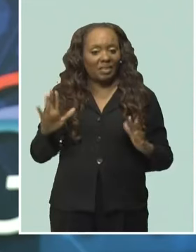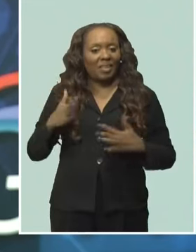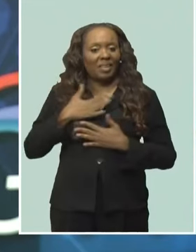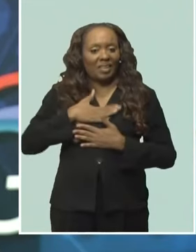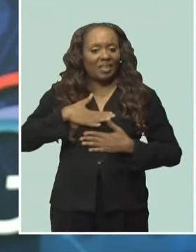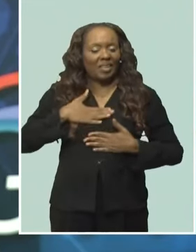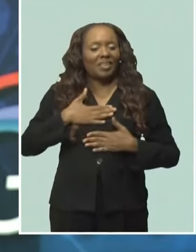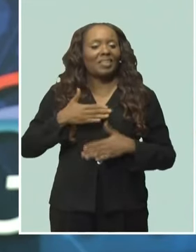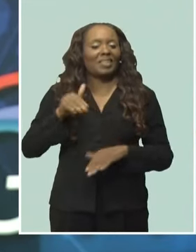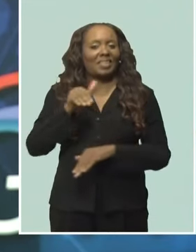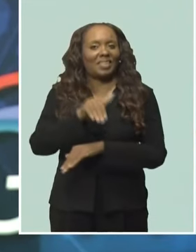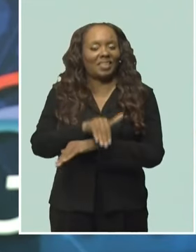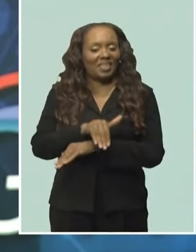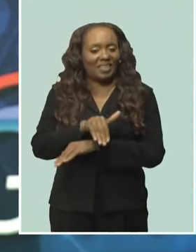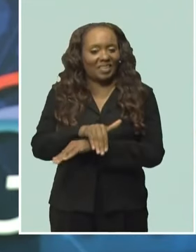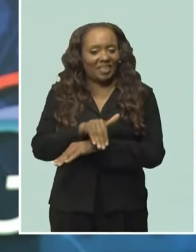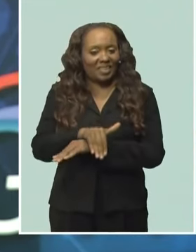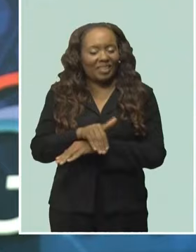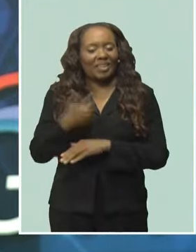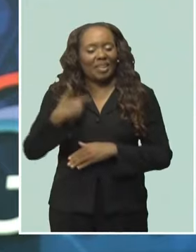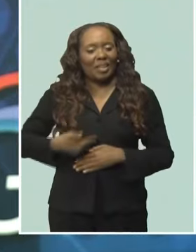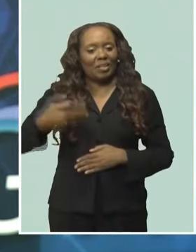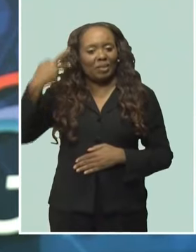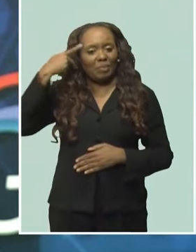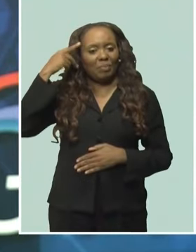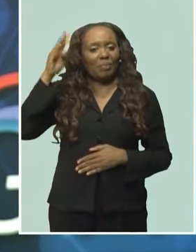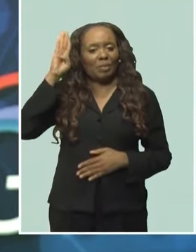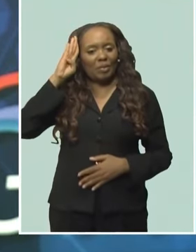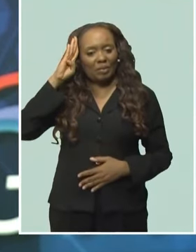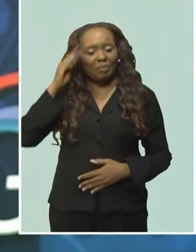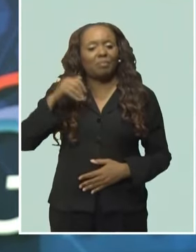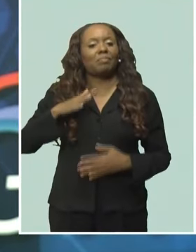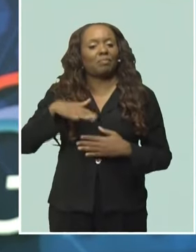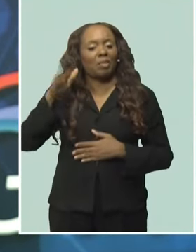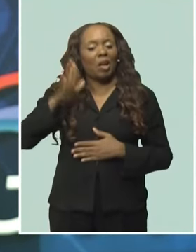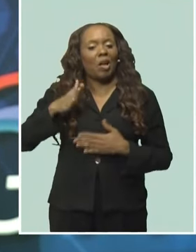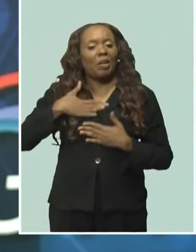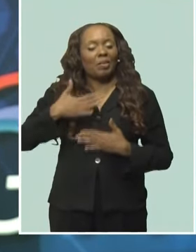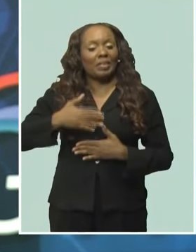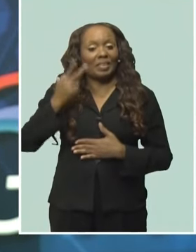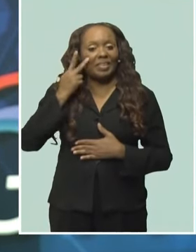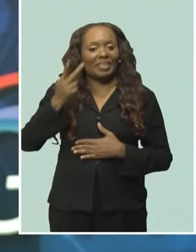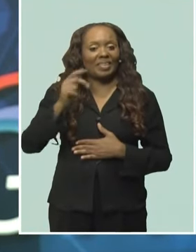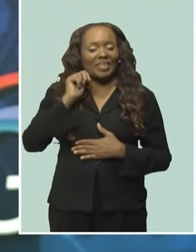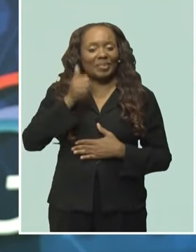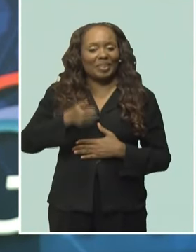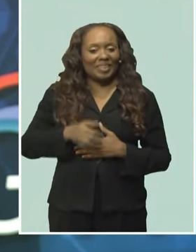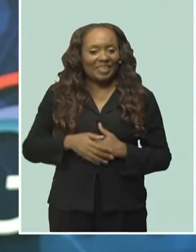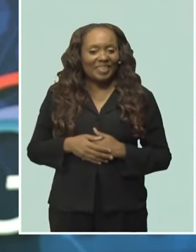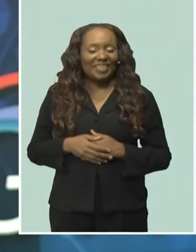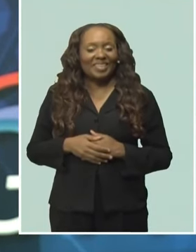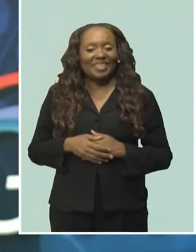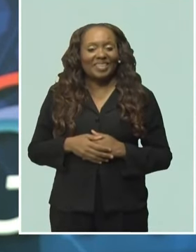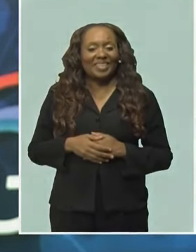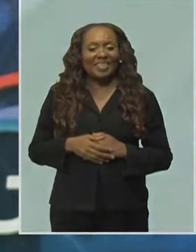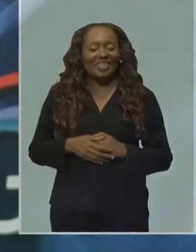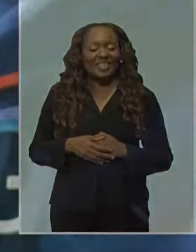That's our time tonight. Thank you for spending it with us. I'm Pearson Bowen. For the crew, to all of you, good night by God's will. We'll see you tomorrow.